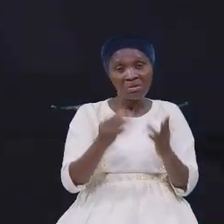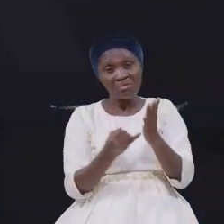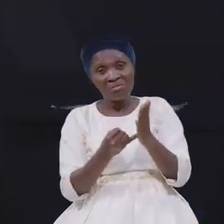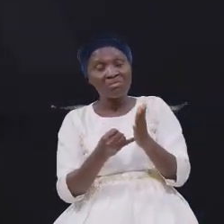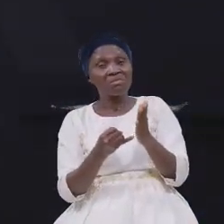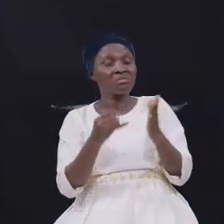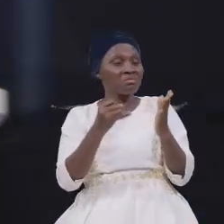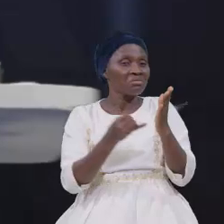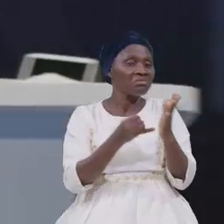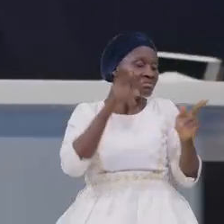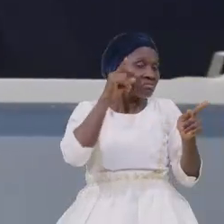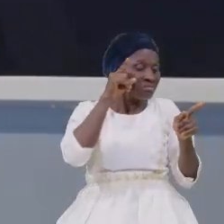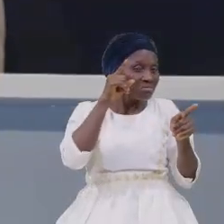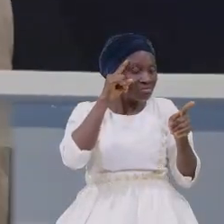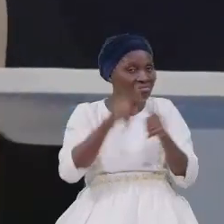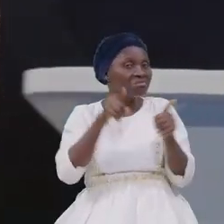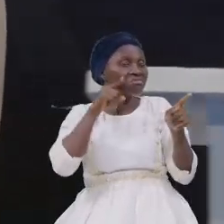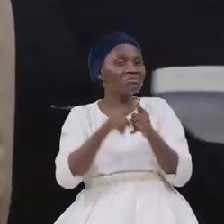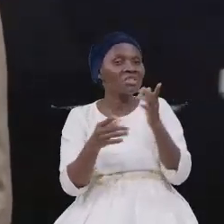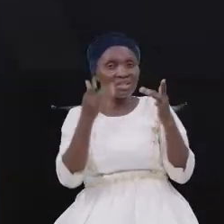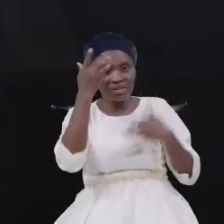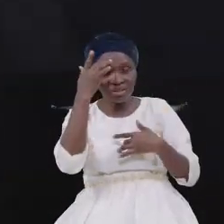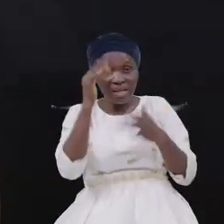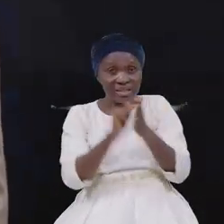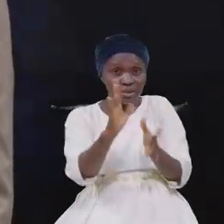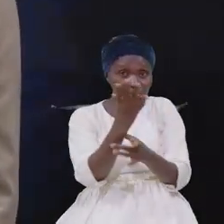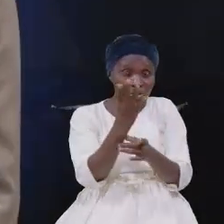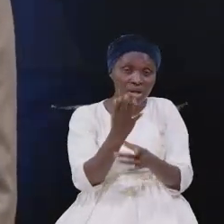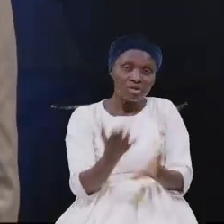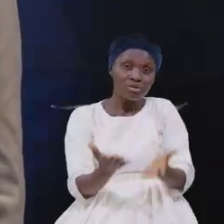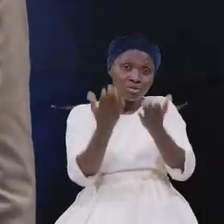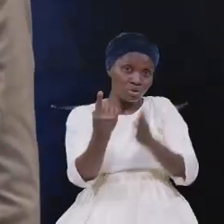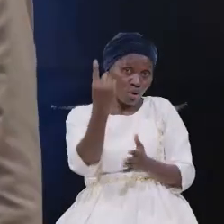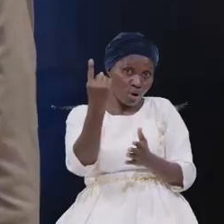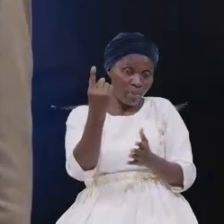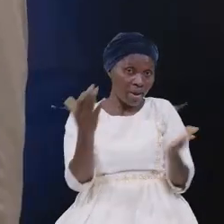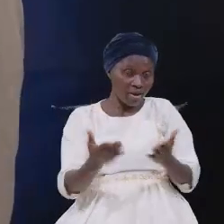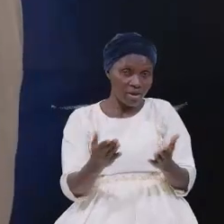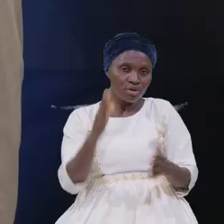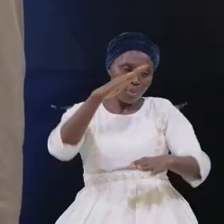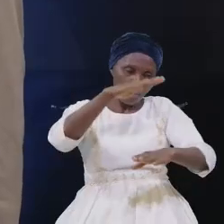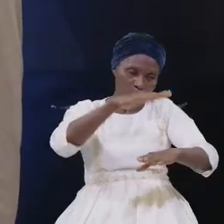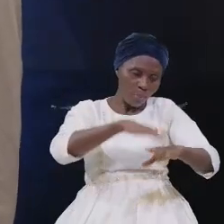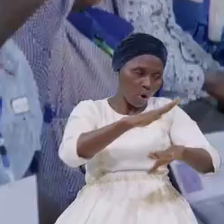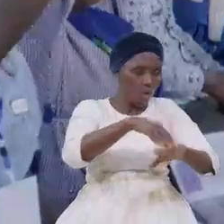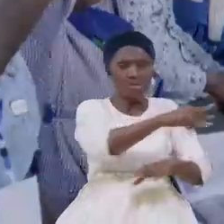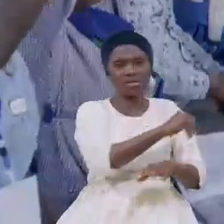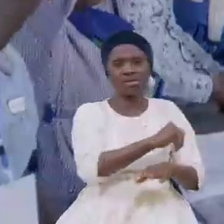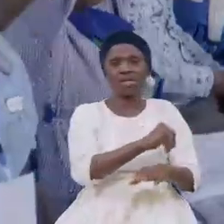you go to lay it on them like this, and they shall lay their hands on the sick, and they shall recover. Yeah.